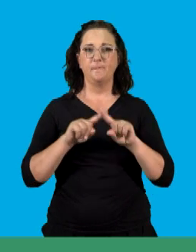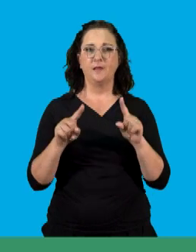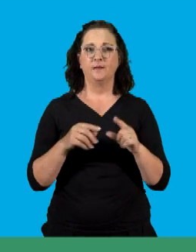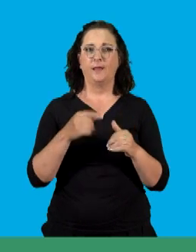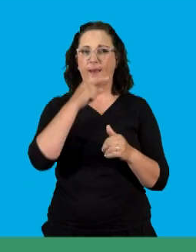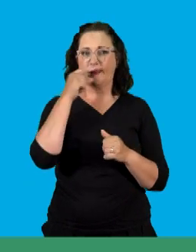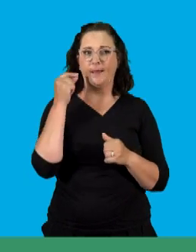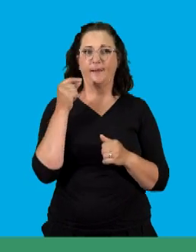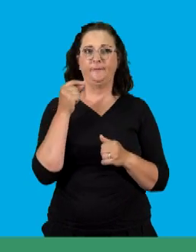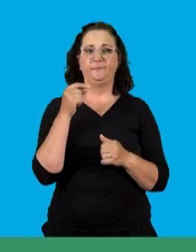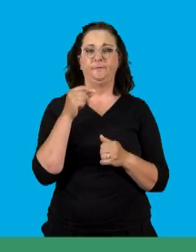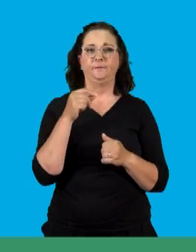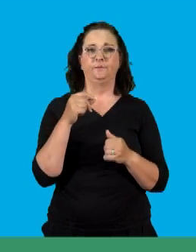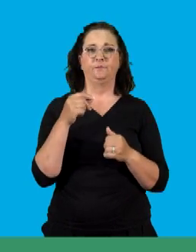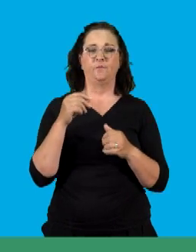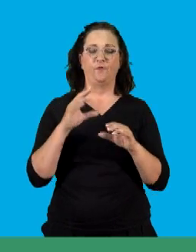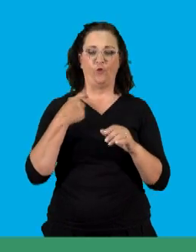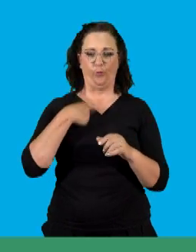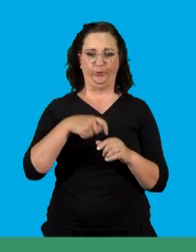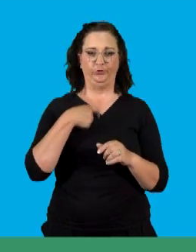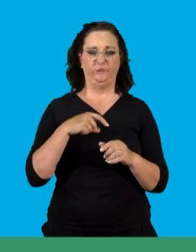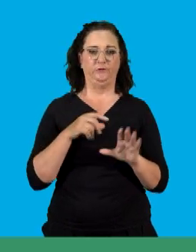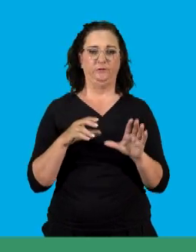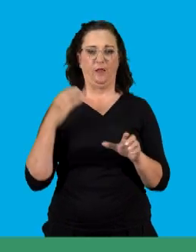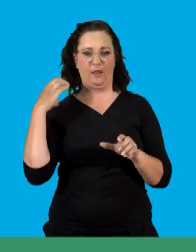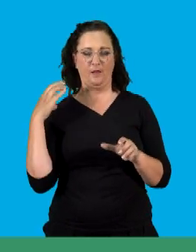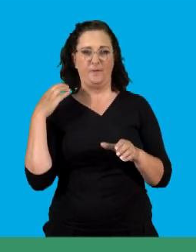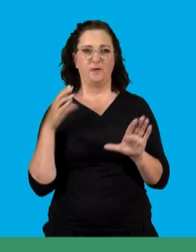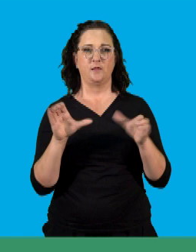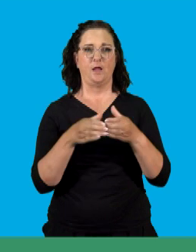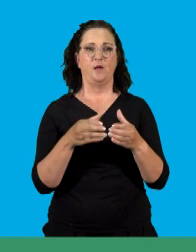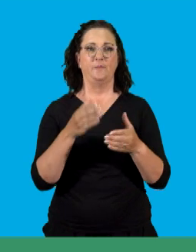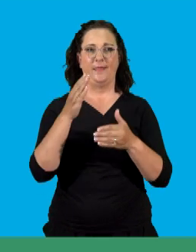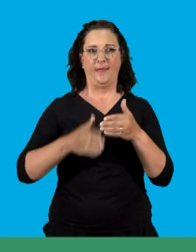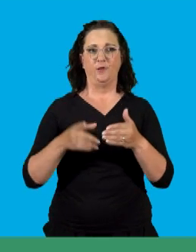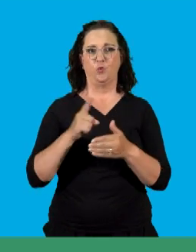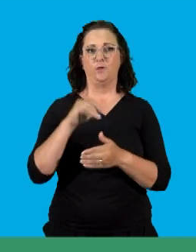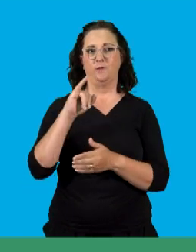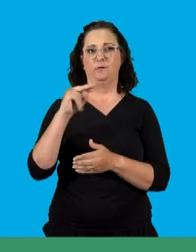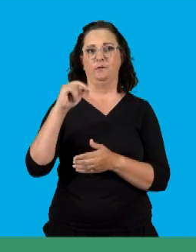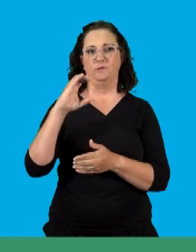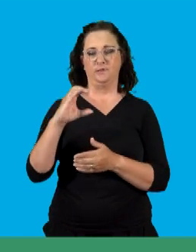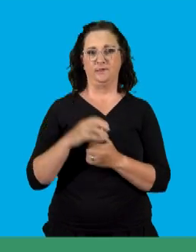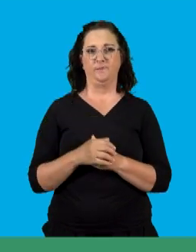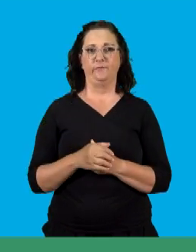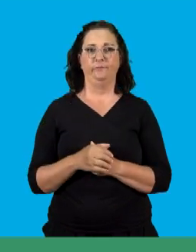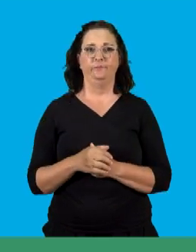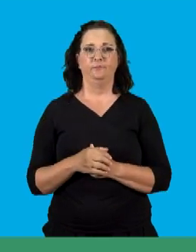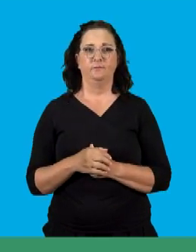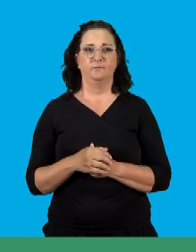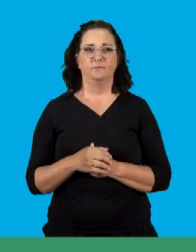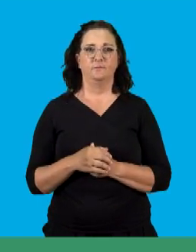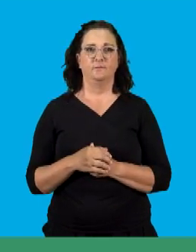liability company ends with INC. So in order for you to be able to determine which form of ownership is a